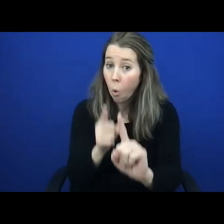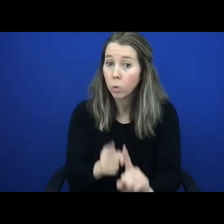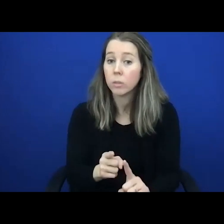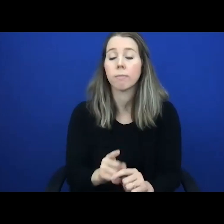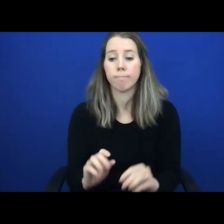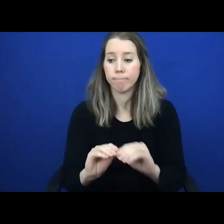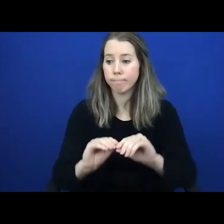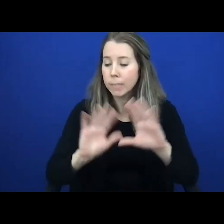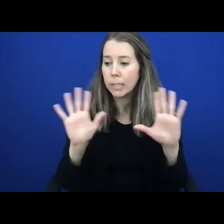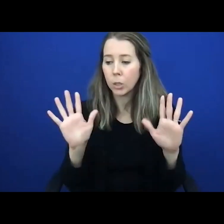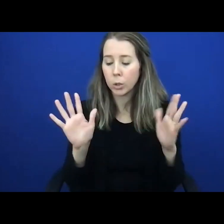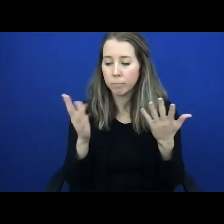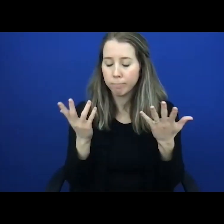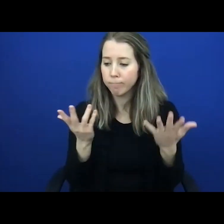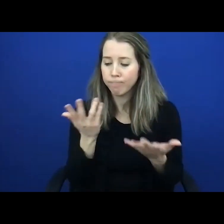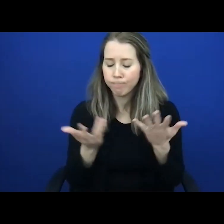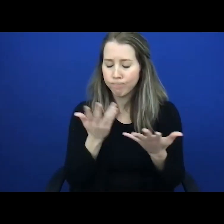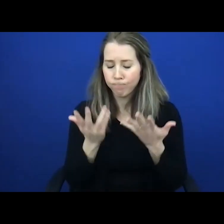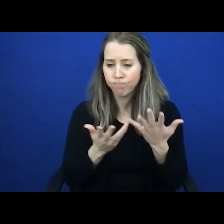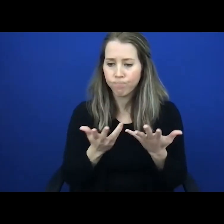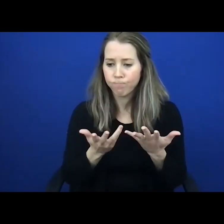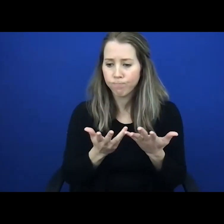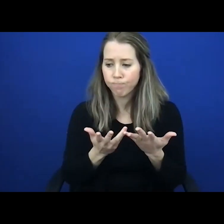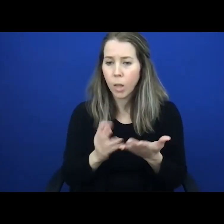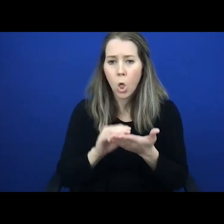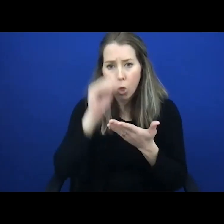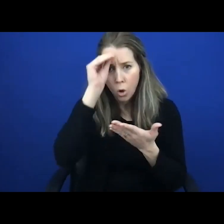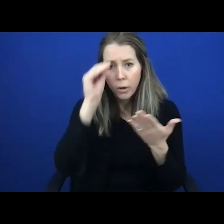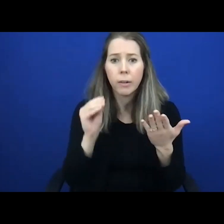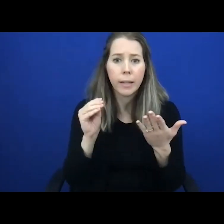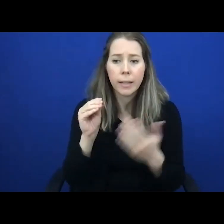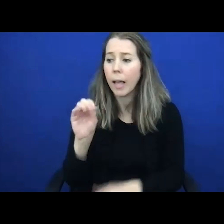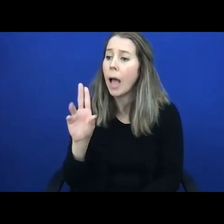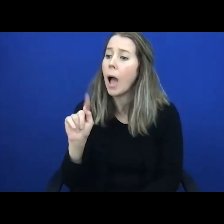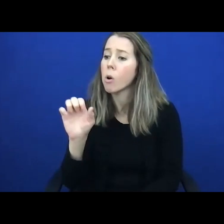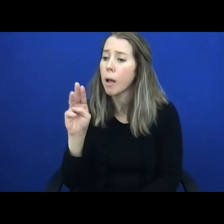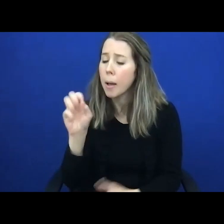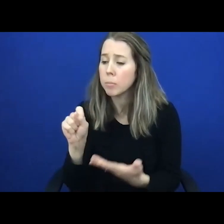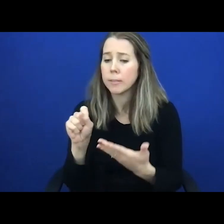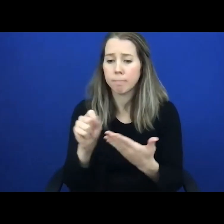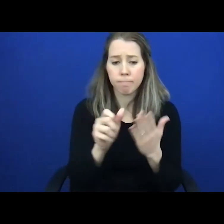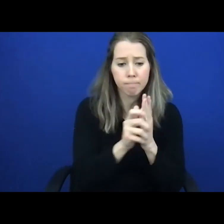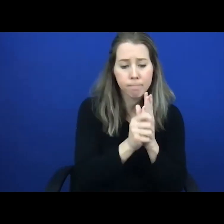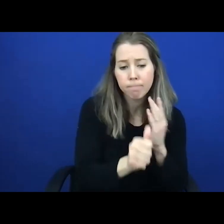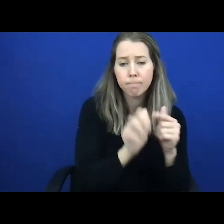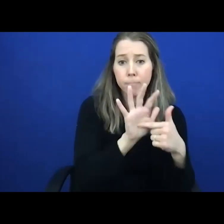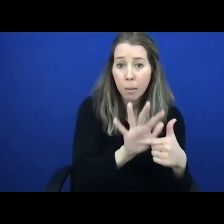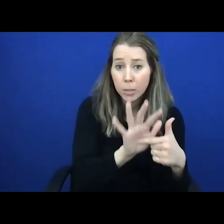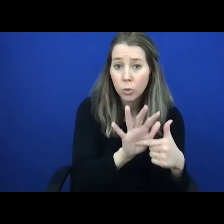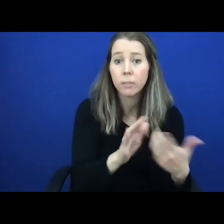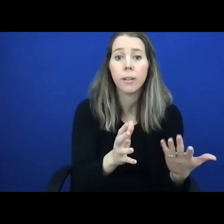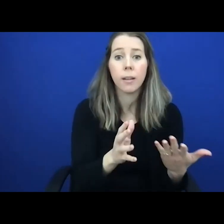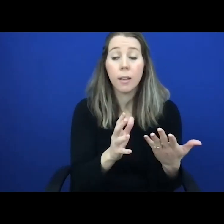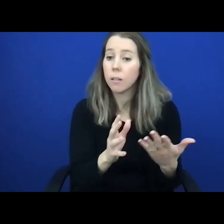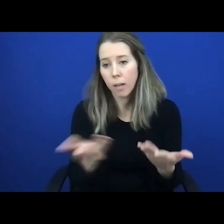clear sense of the learning outcomes, the competency demonstration, again, giving people